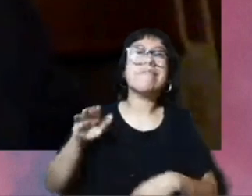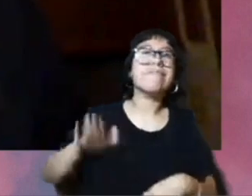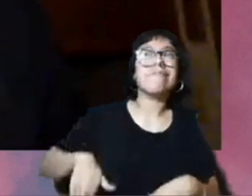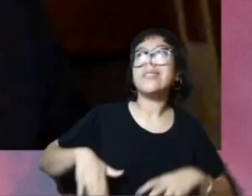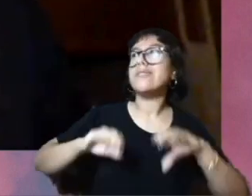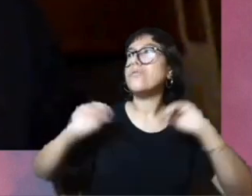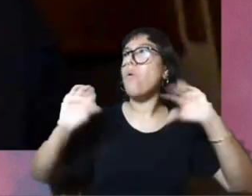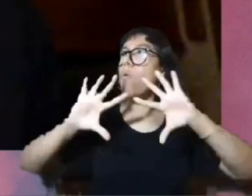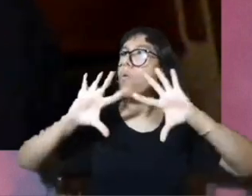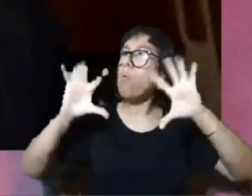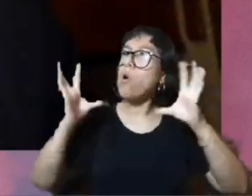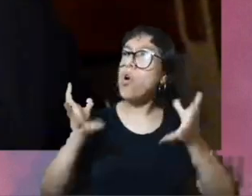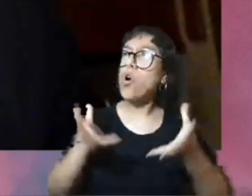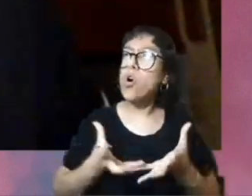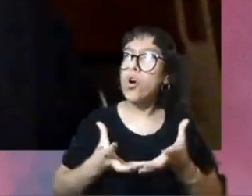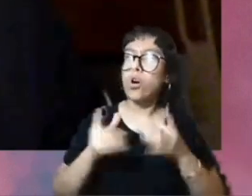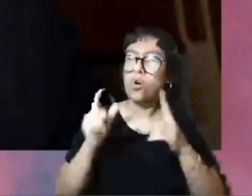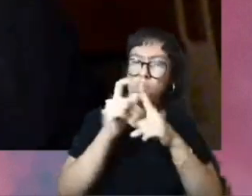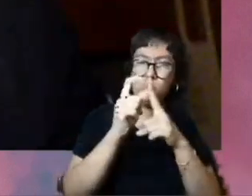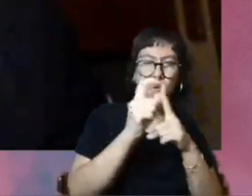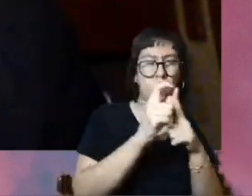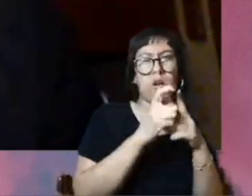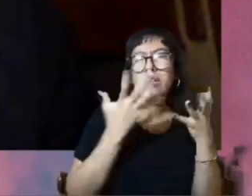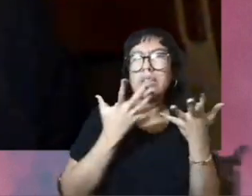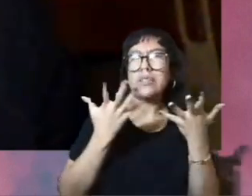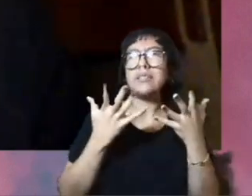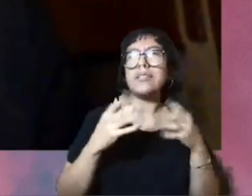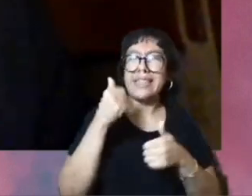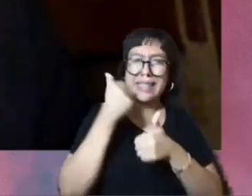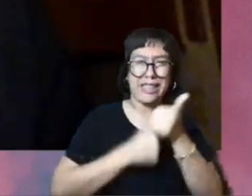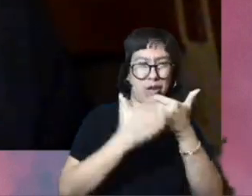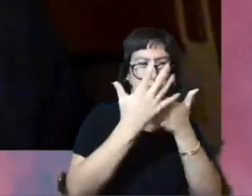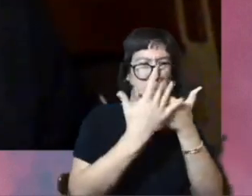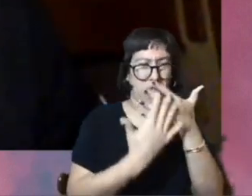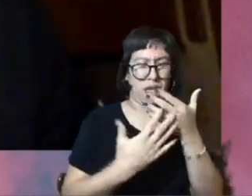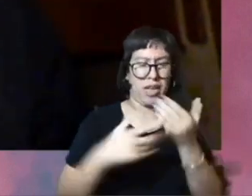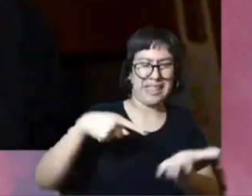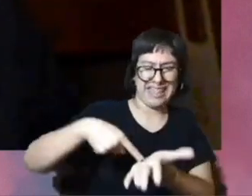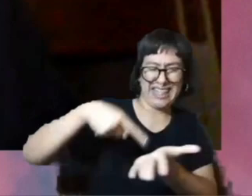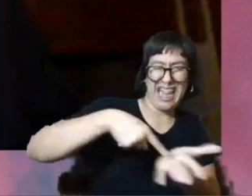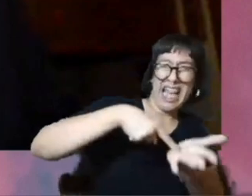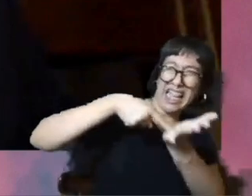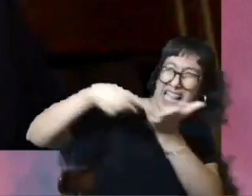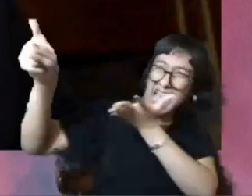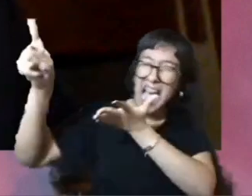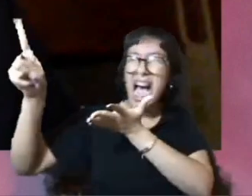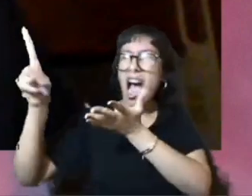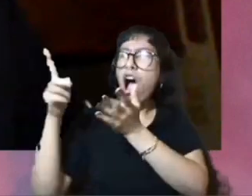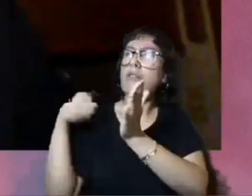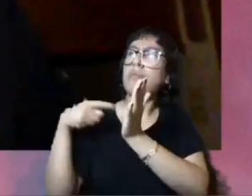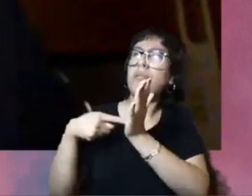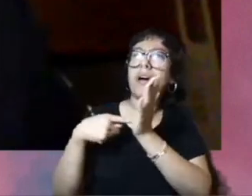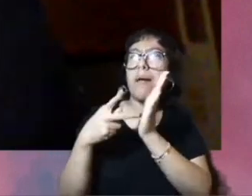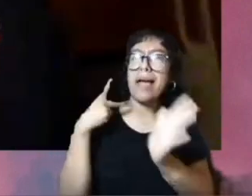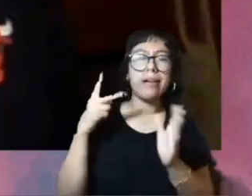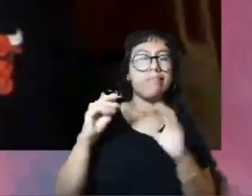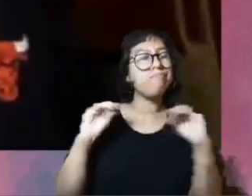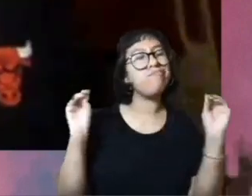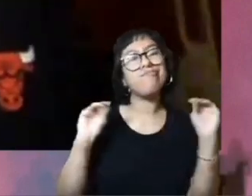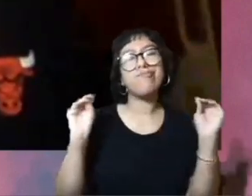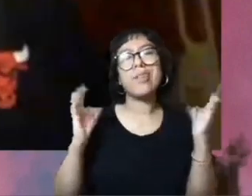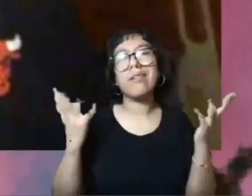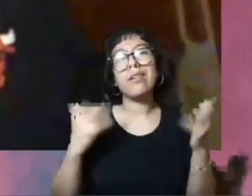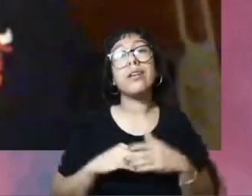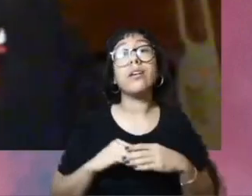no word for a world with every bloody debt repaired and repaid. Ain't yet